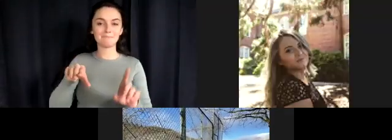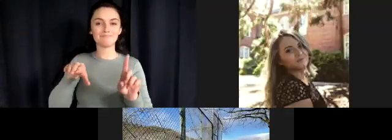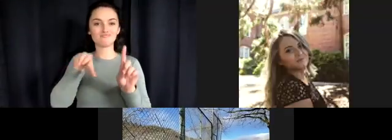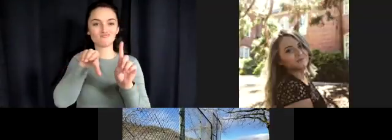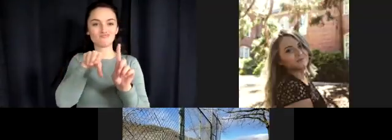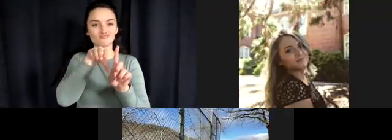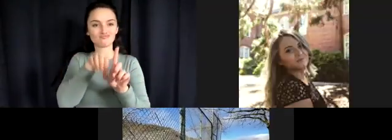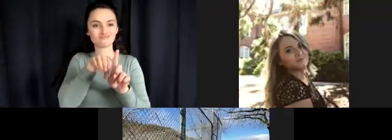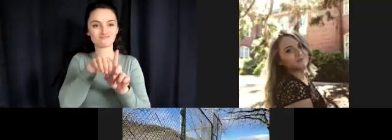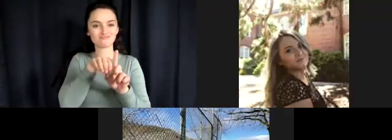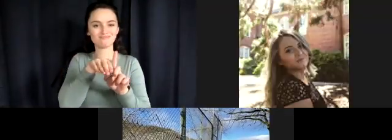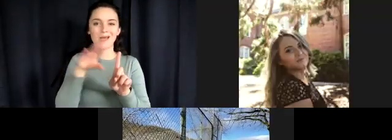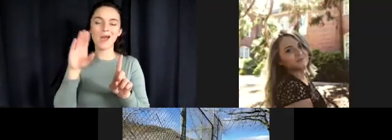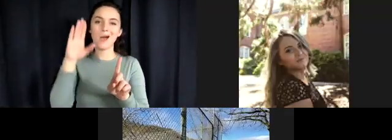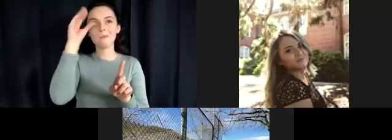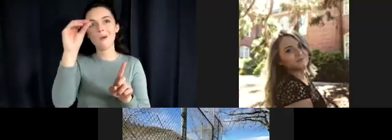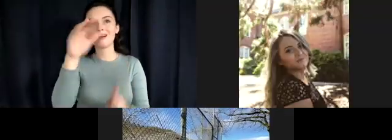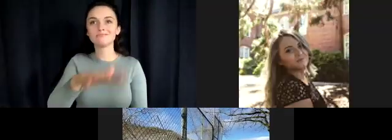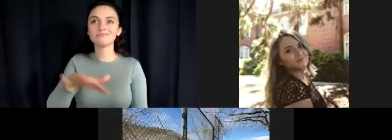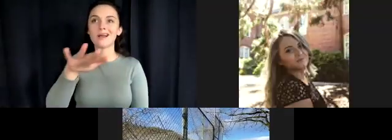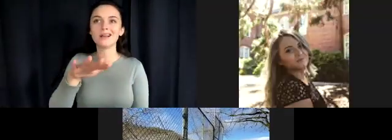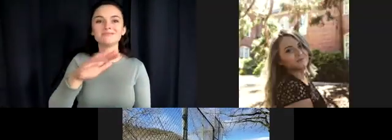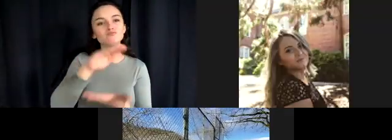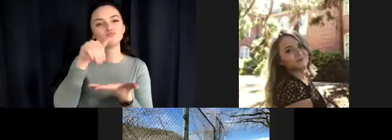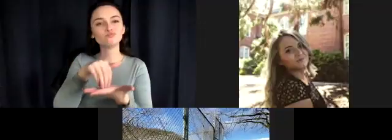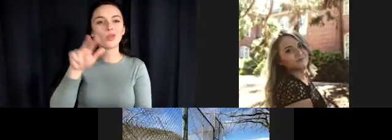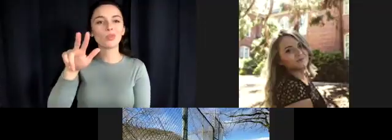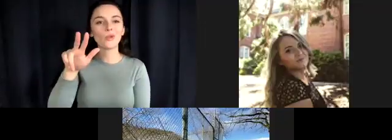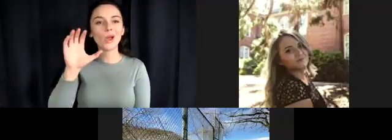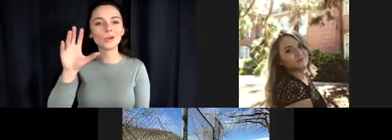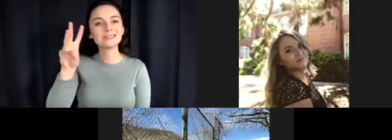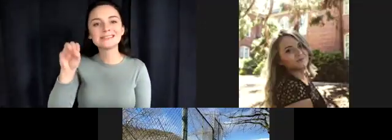about mid 300, so 360,